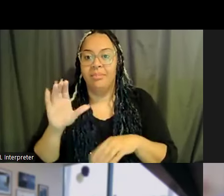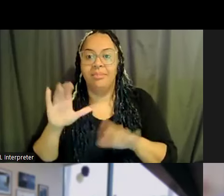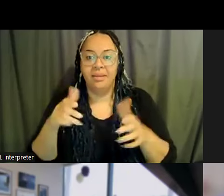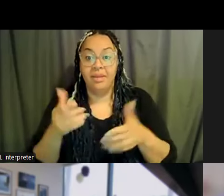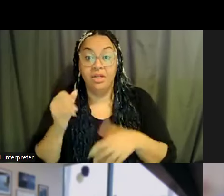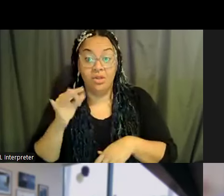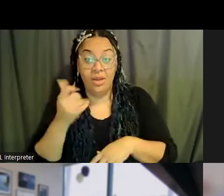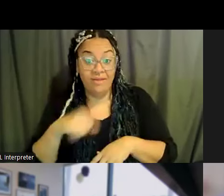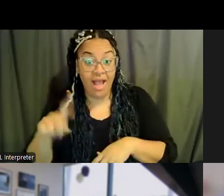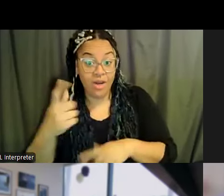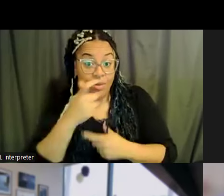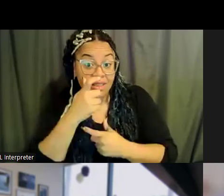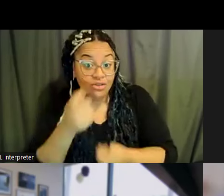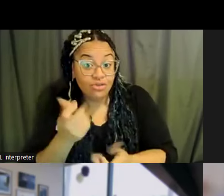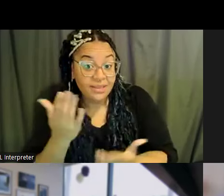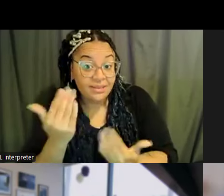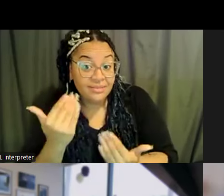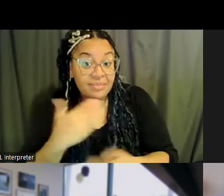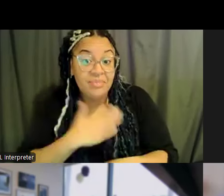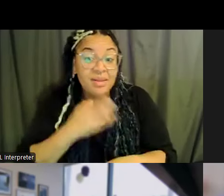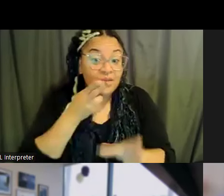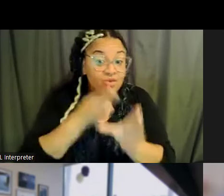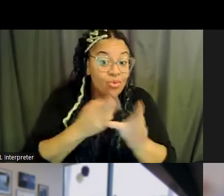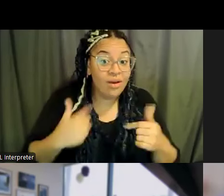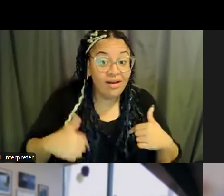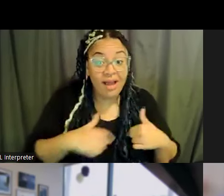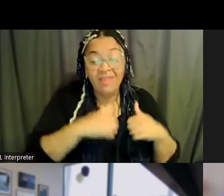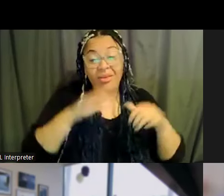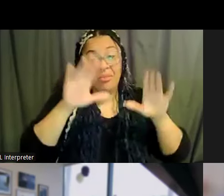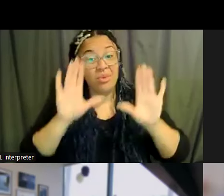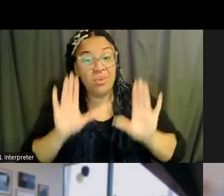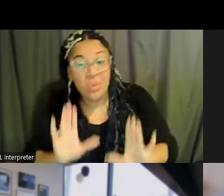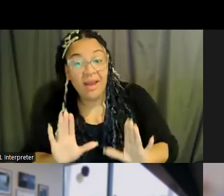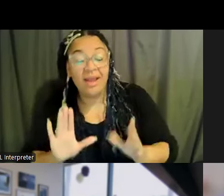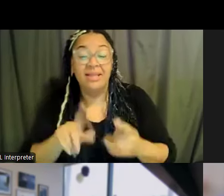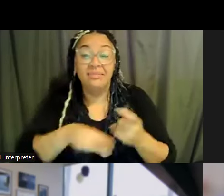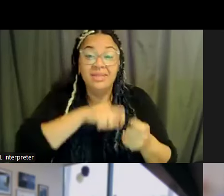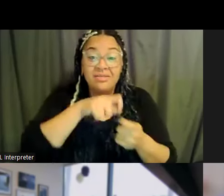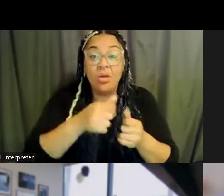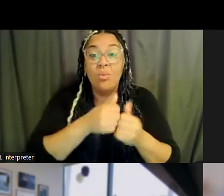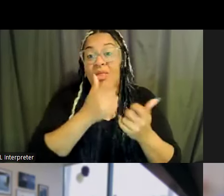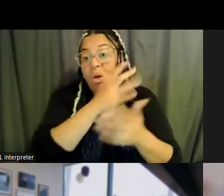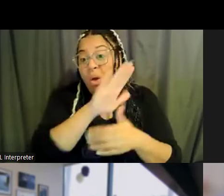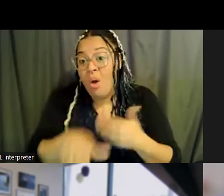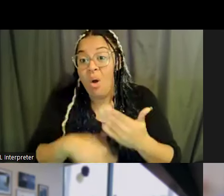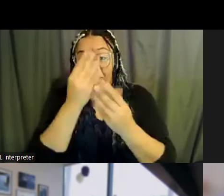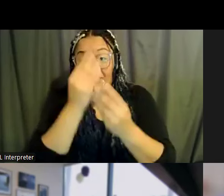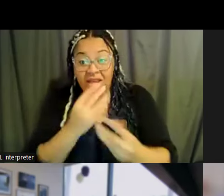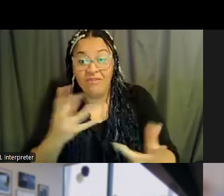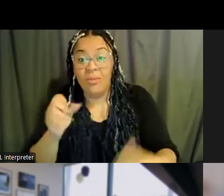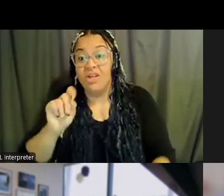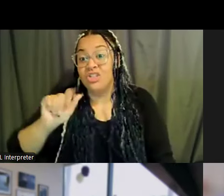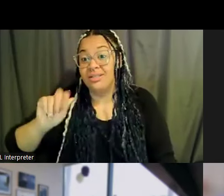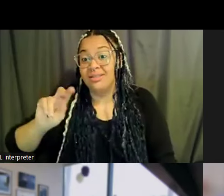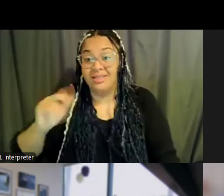anyone is interested, please join us. That will be great, especially with all this information that Stan shared